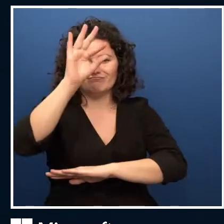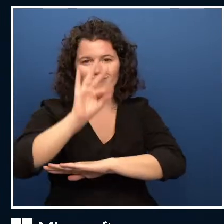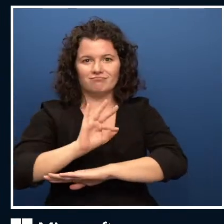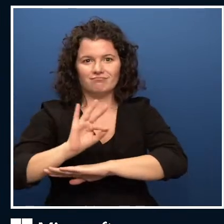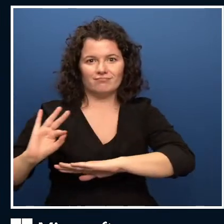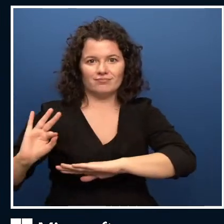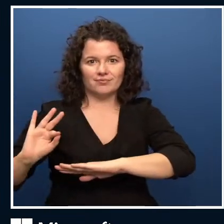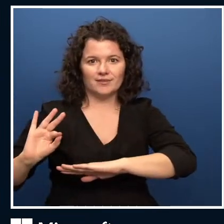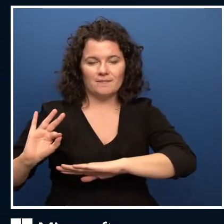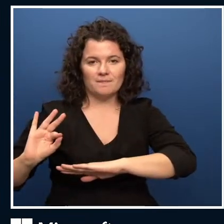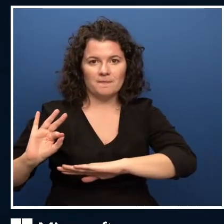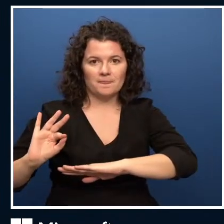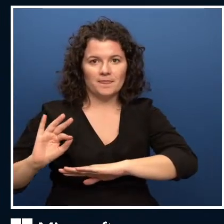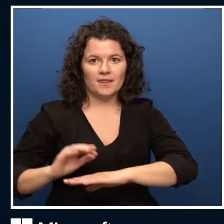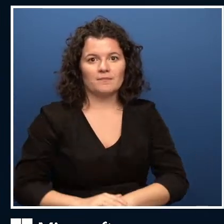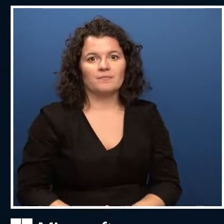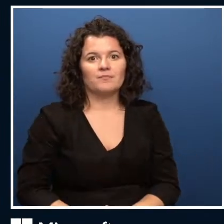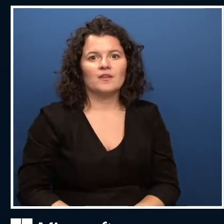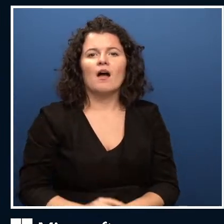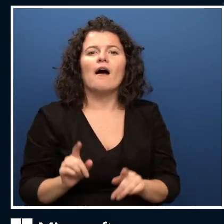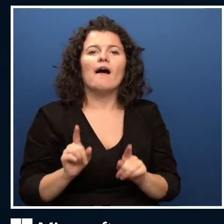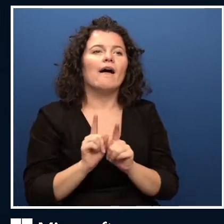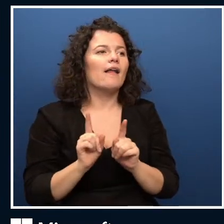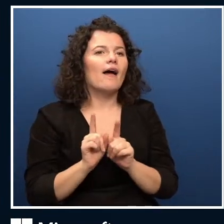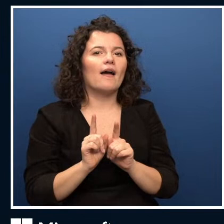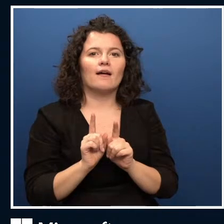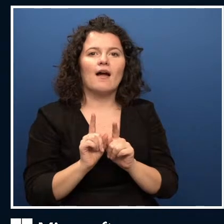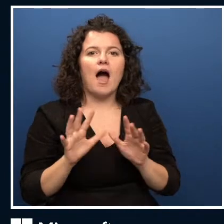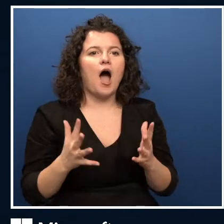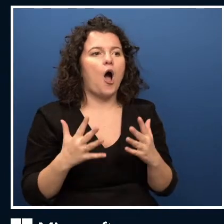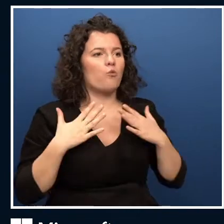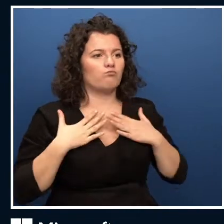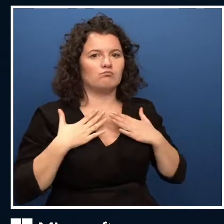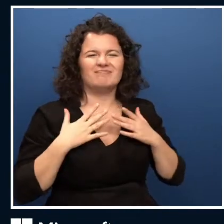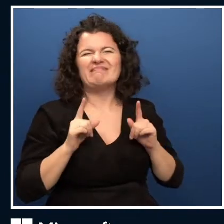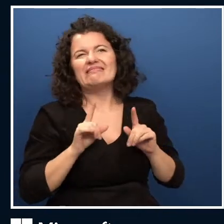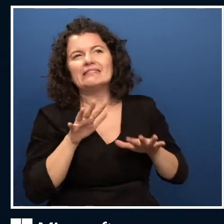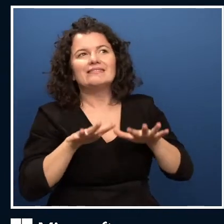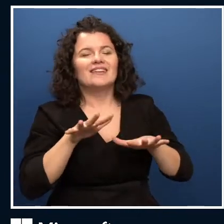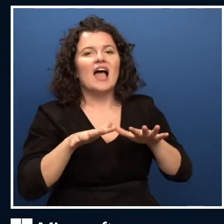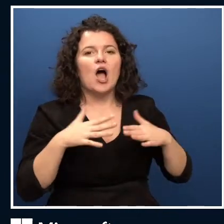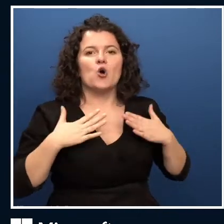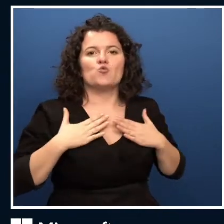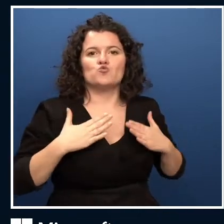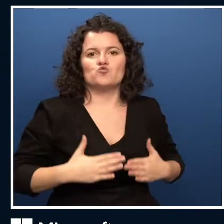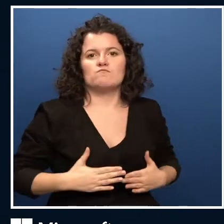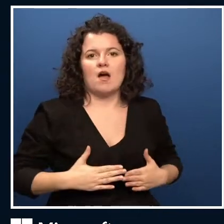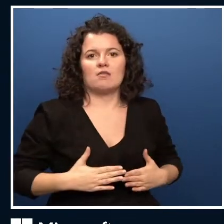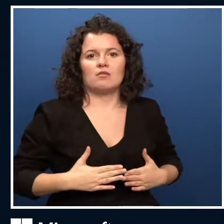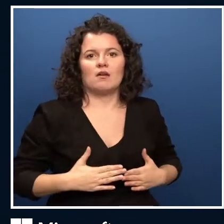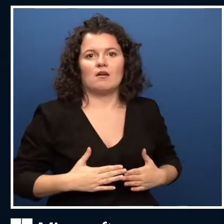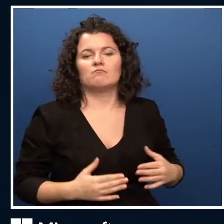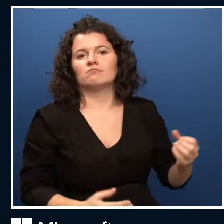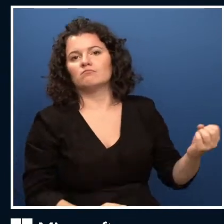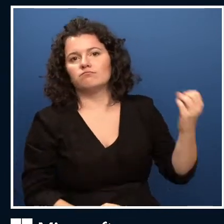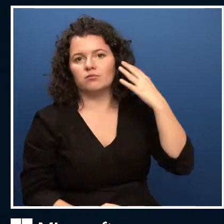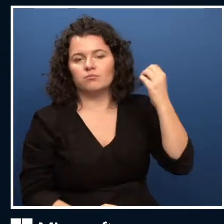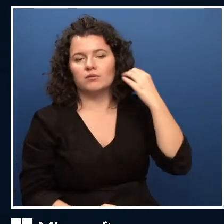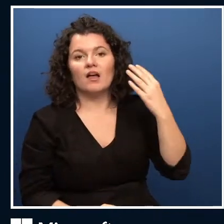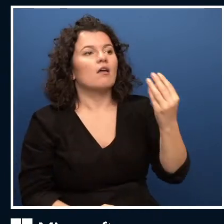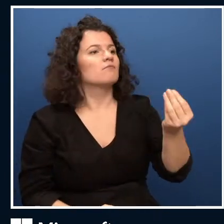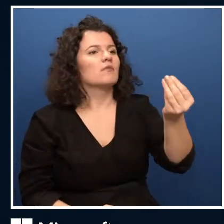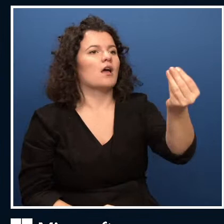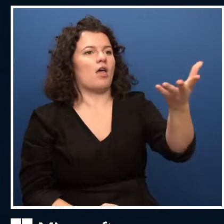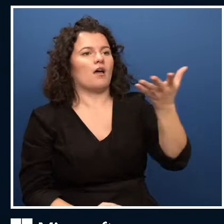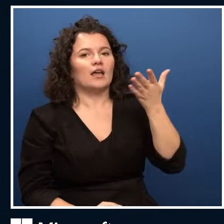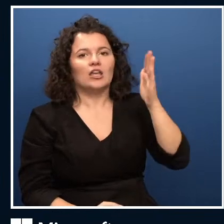more towards the natural tendency of human beings in their perception for the audio. So this is